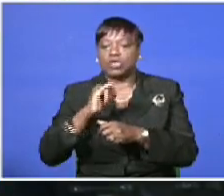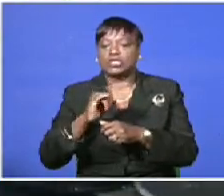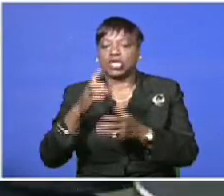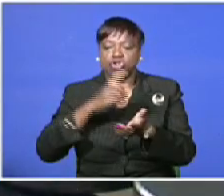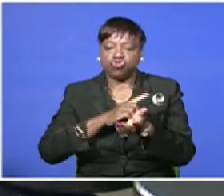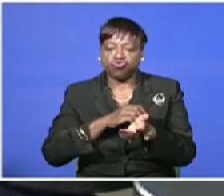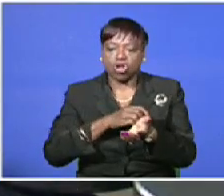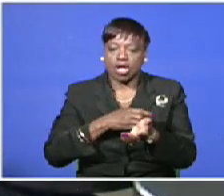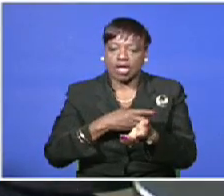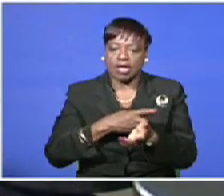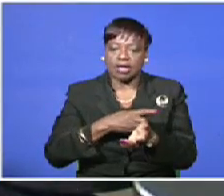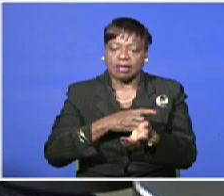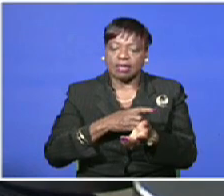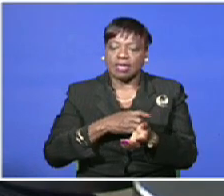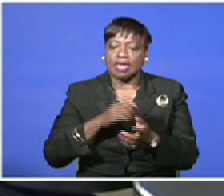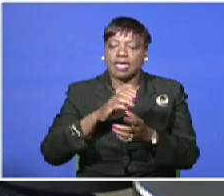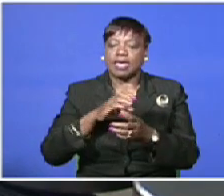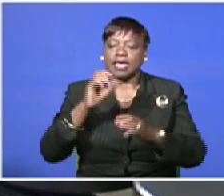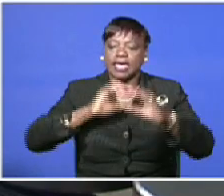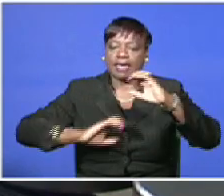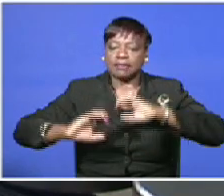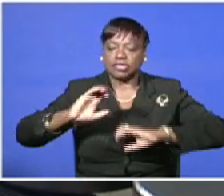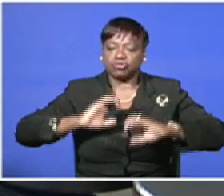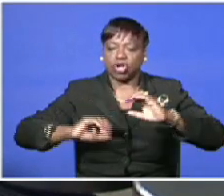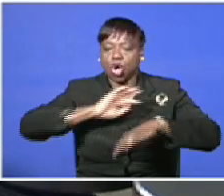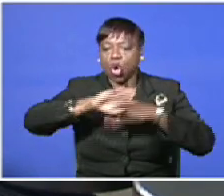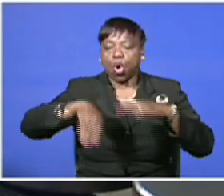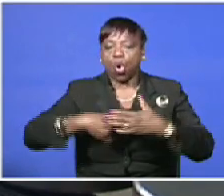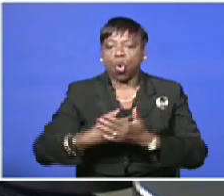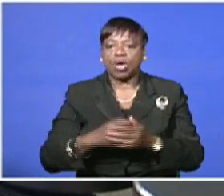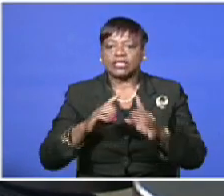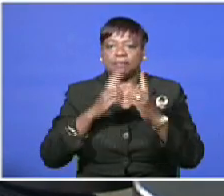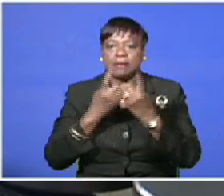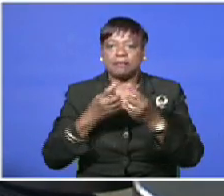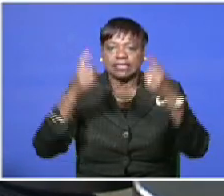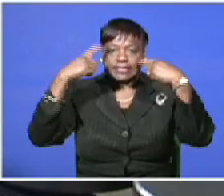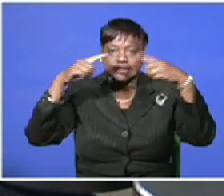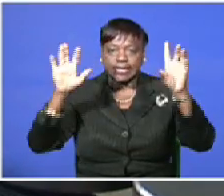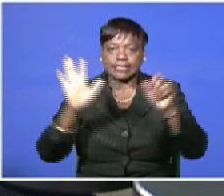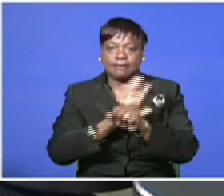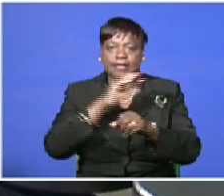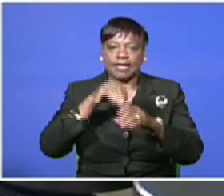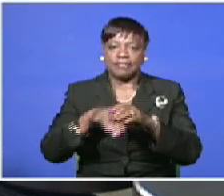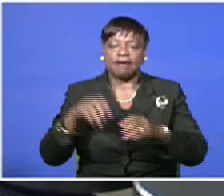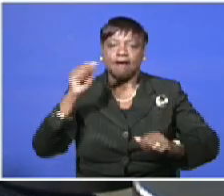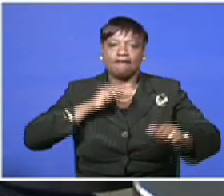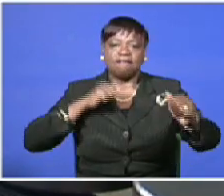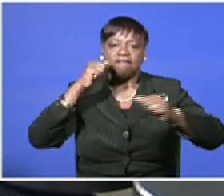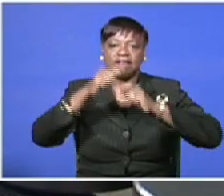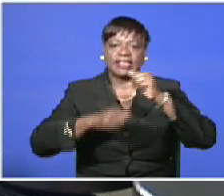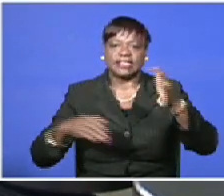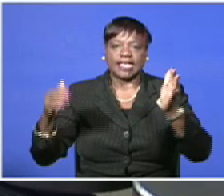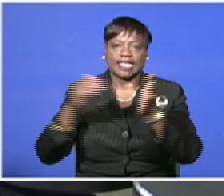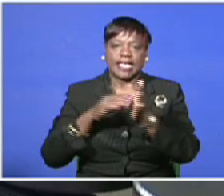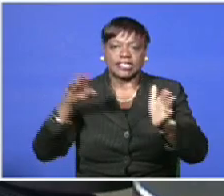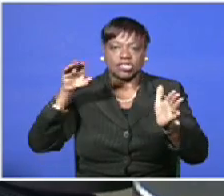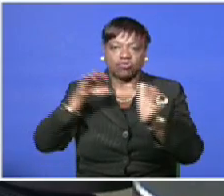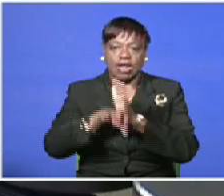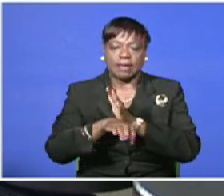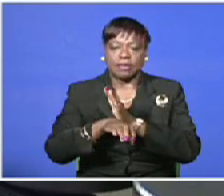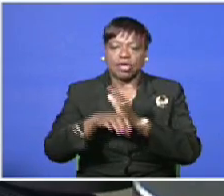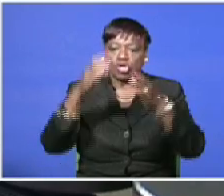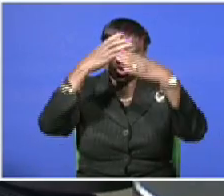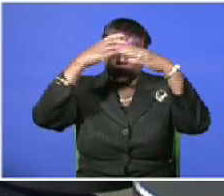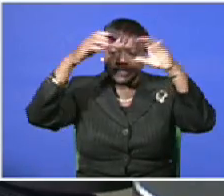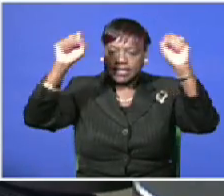chemistry. All departments of the forensic lab has been successful in the fight against crime. However, Superintendent Earl Thompson would like